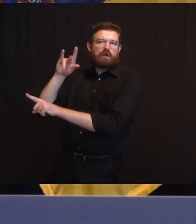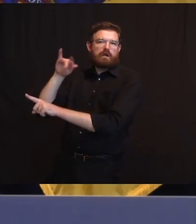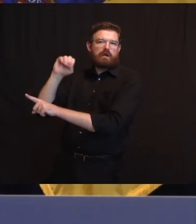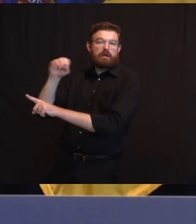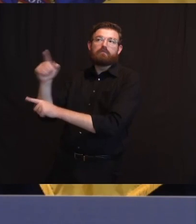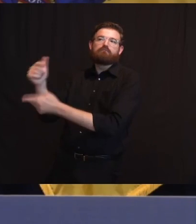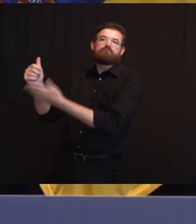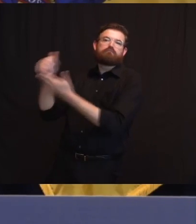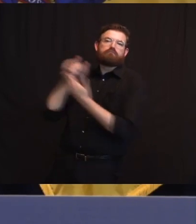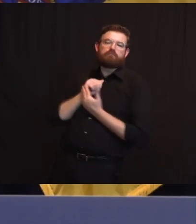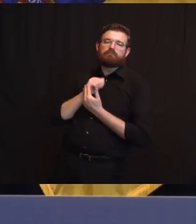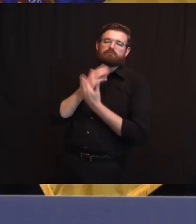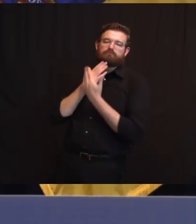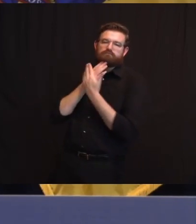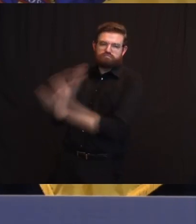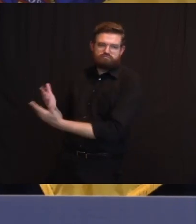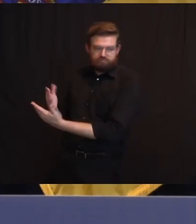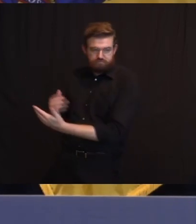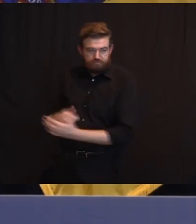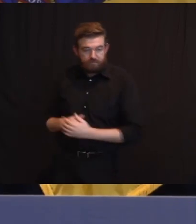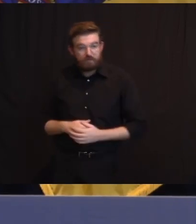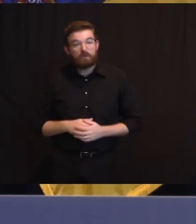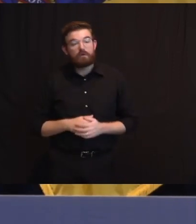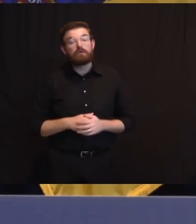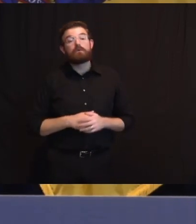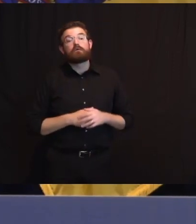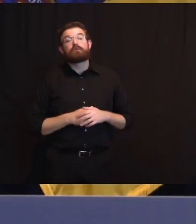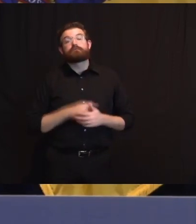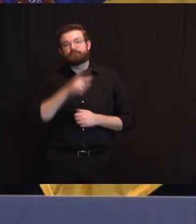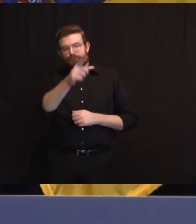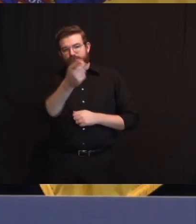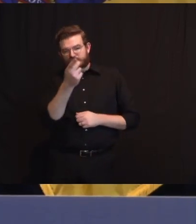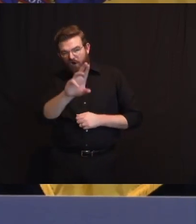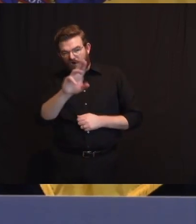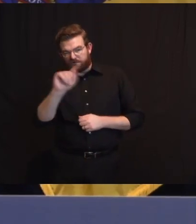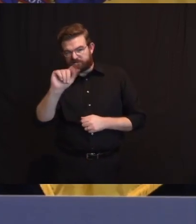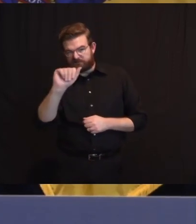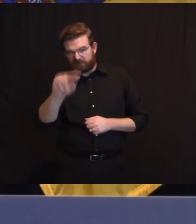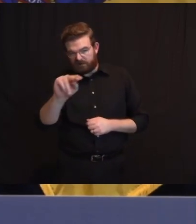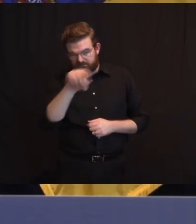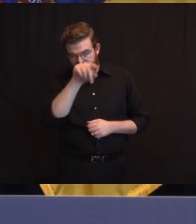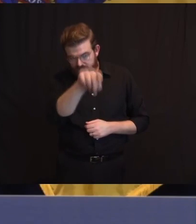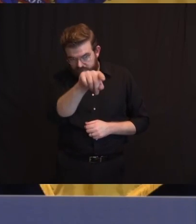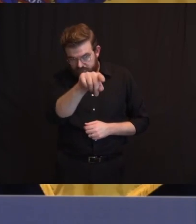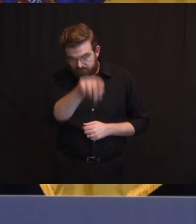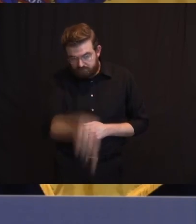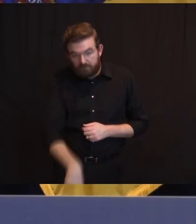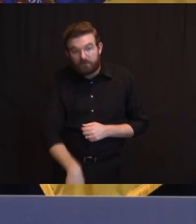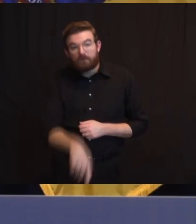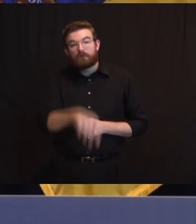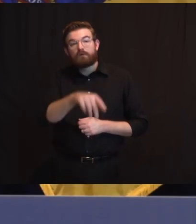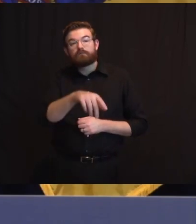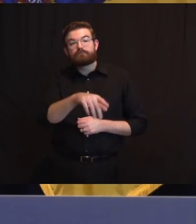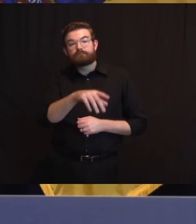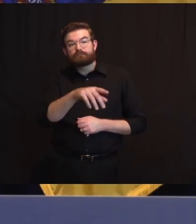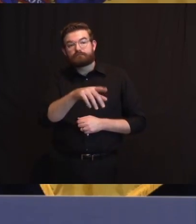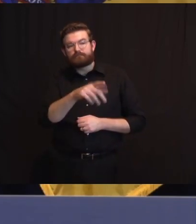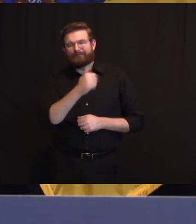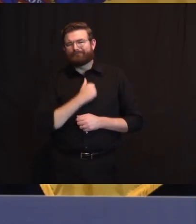everything. And Tina is here to answer questions. And again, please don't hold this against me. I'll try to find some way to make it up.